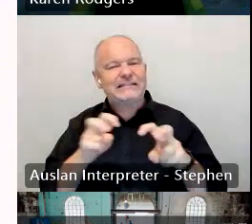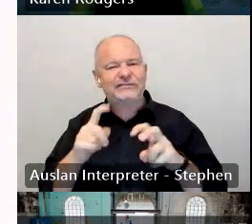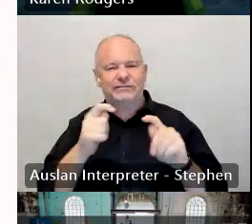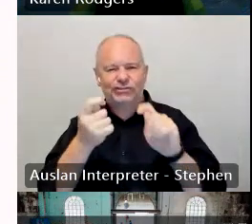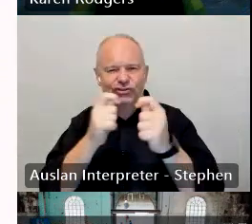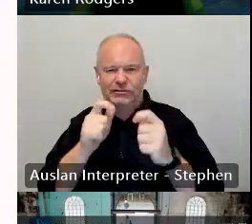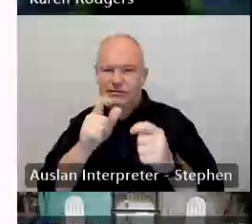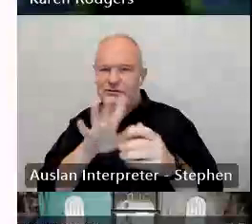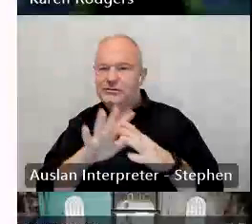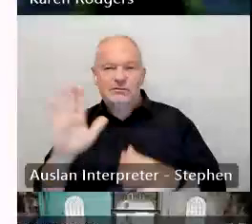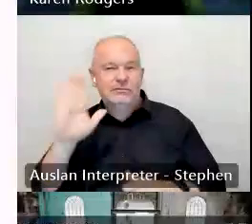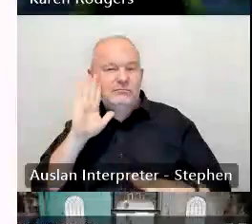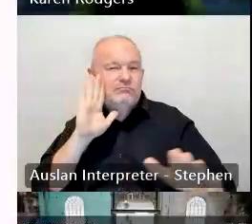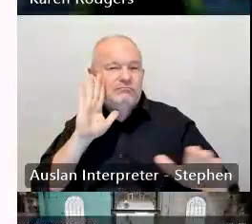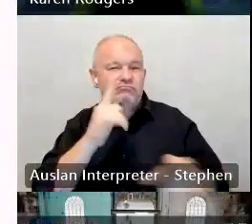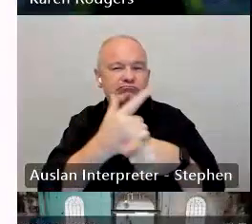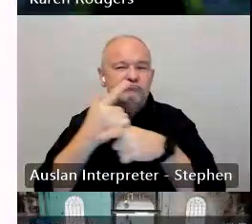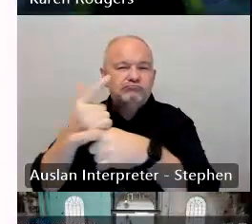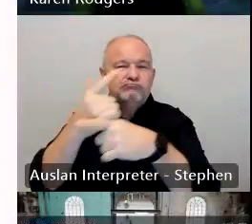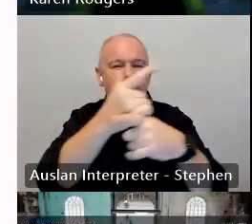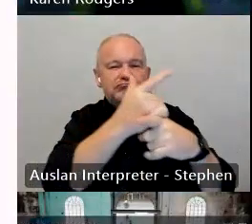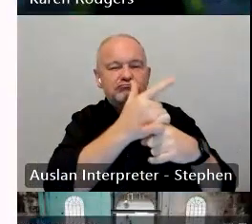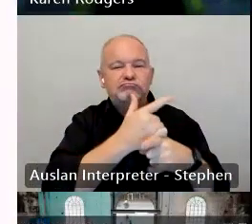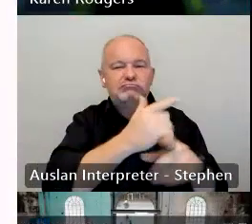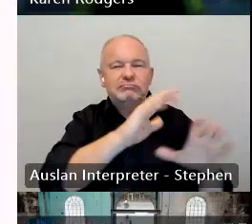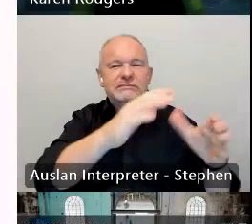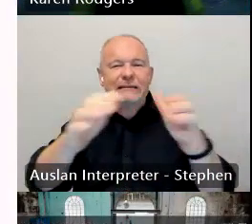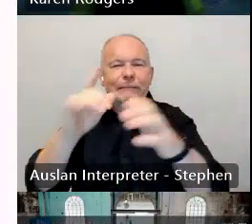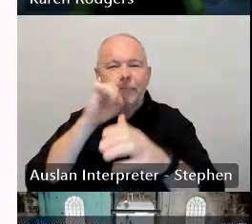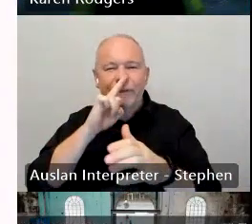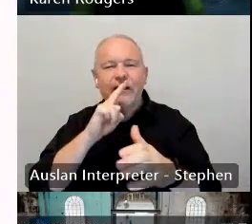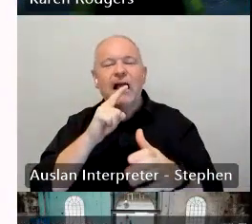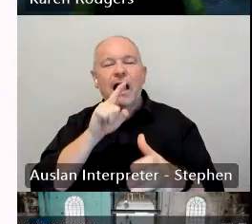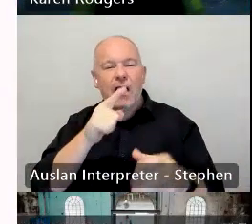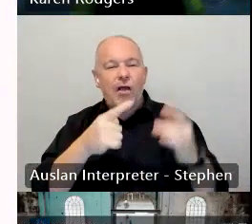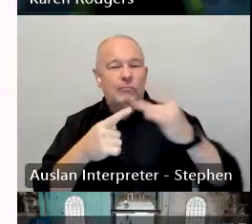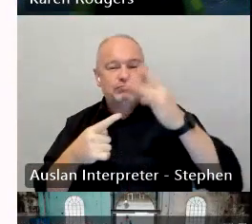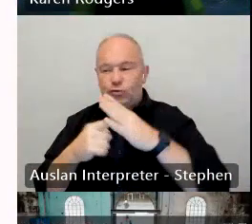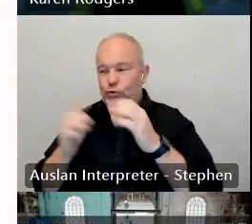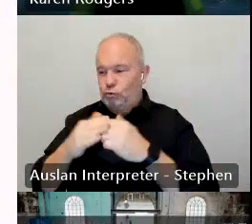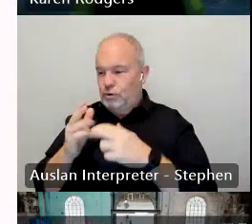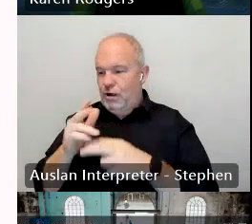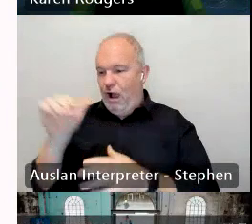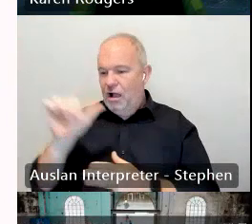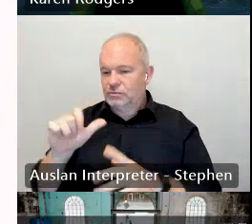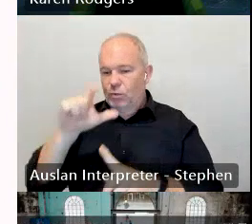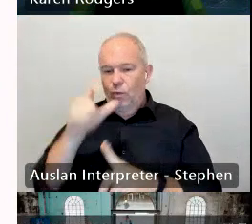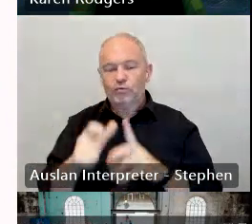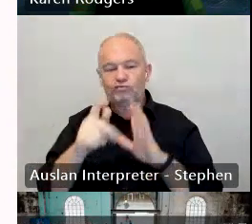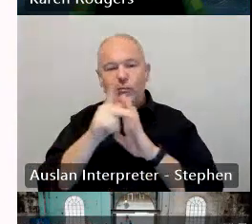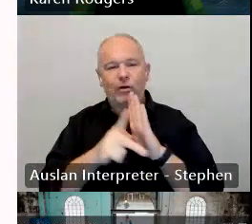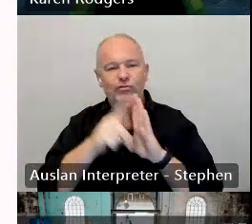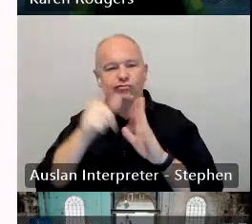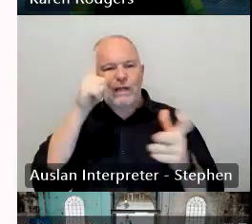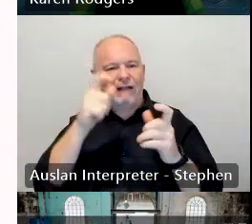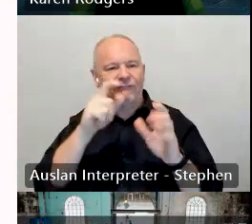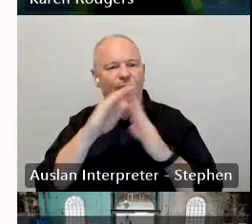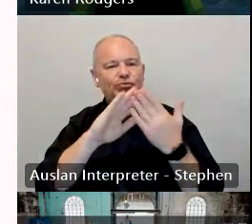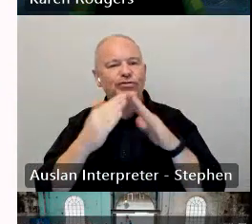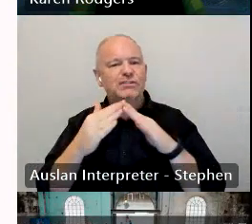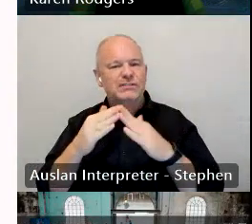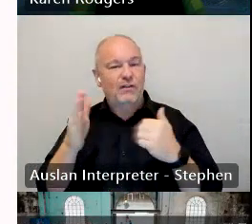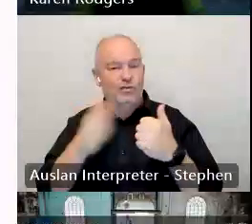to consultation from the sector and the commitments and priorities of the new arts and cultural policy, Creative Communities. The new